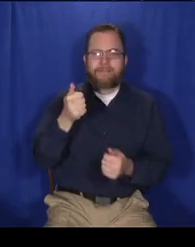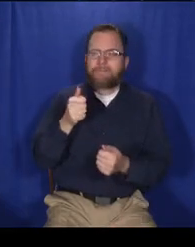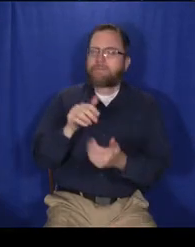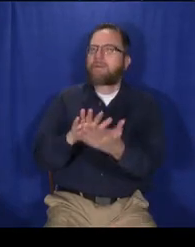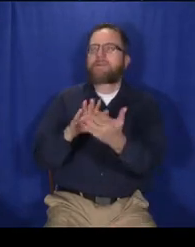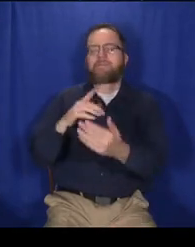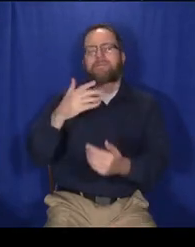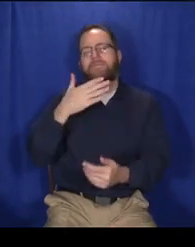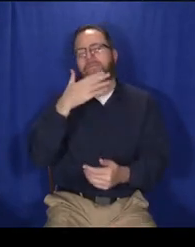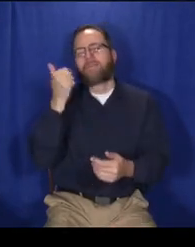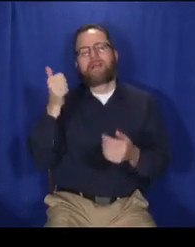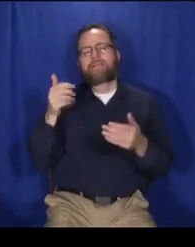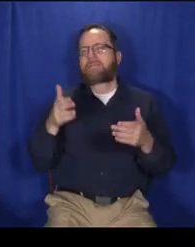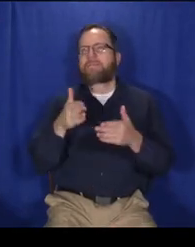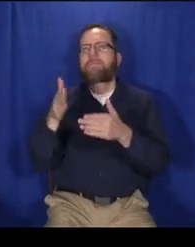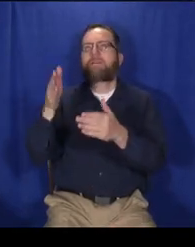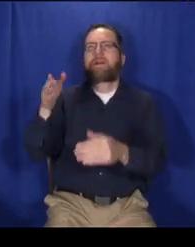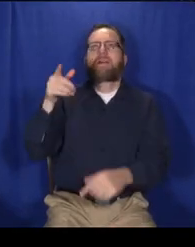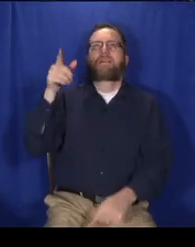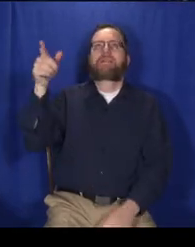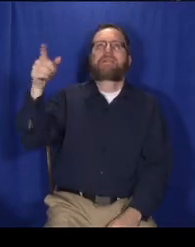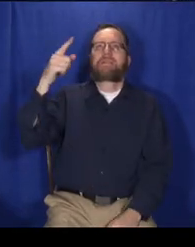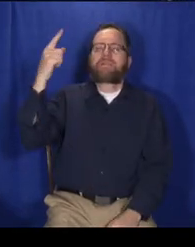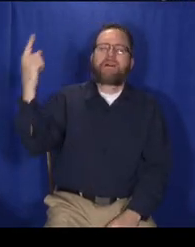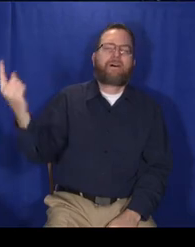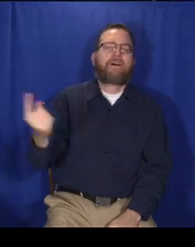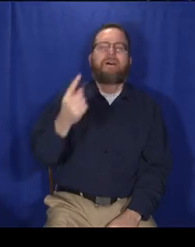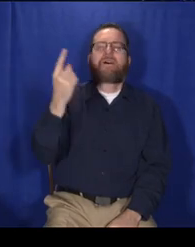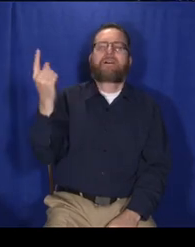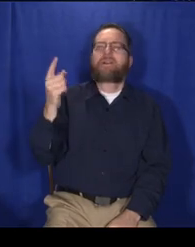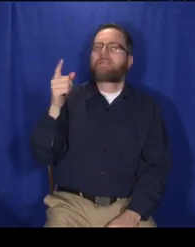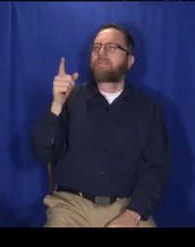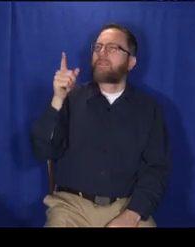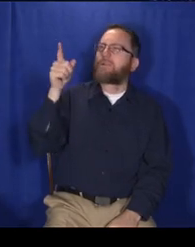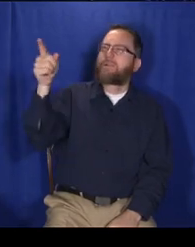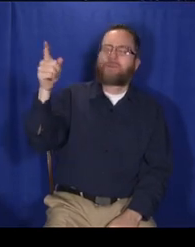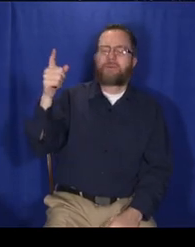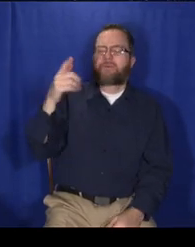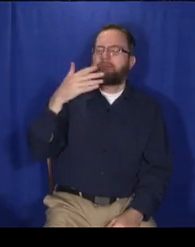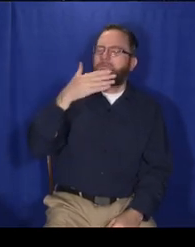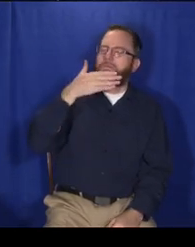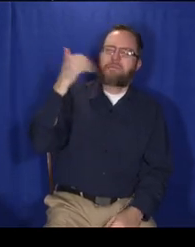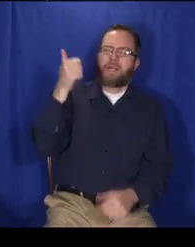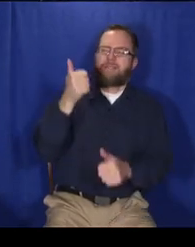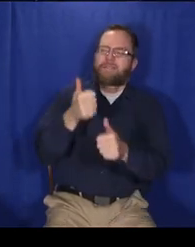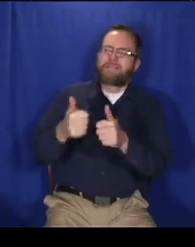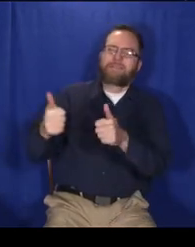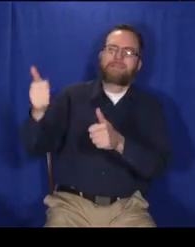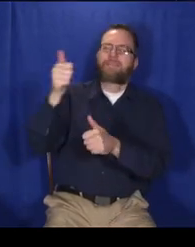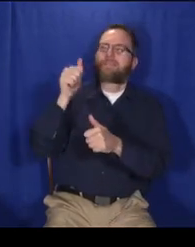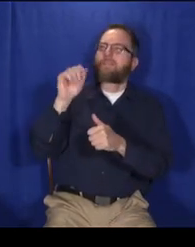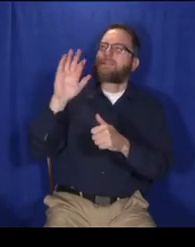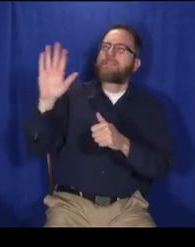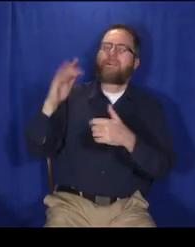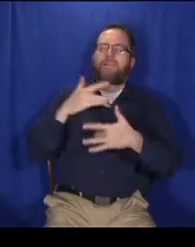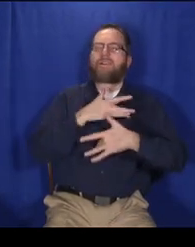You always move. You have the best heart. And